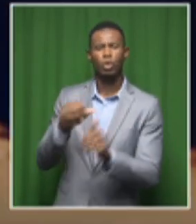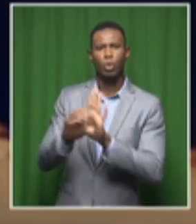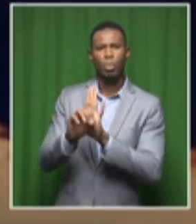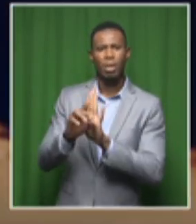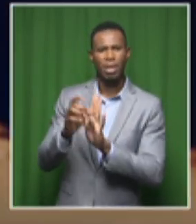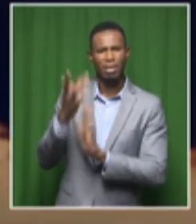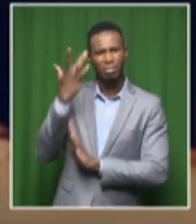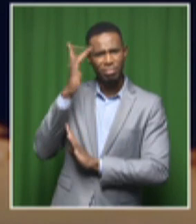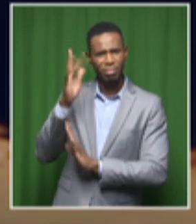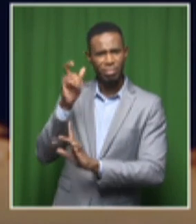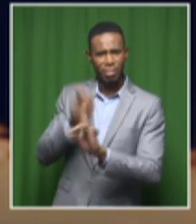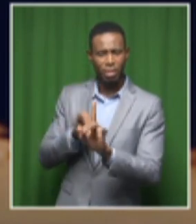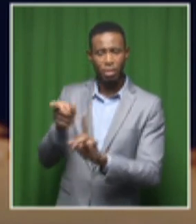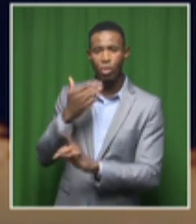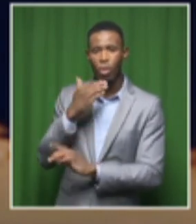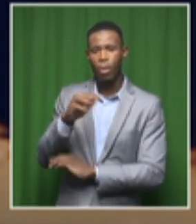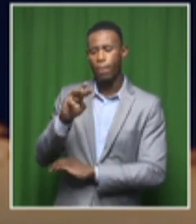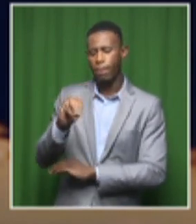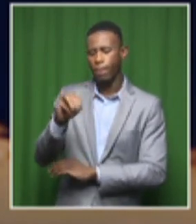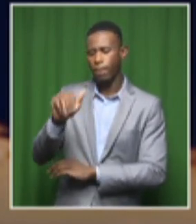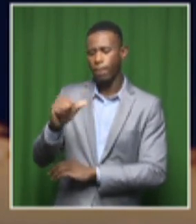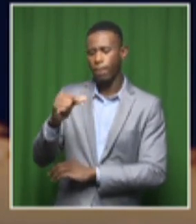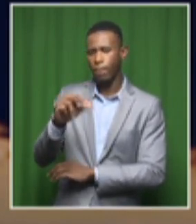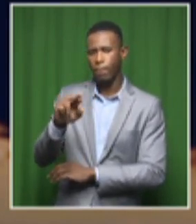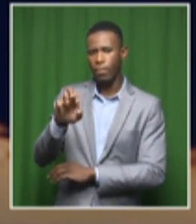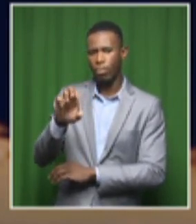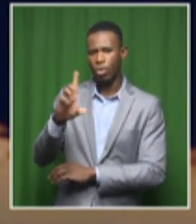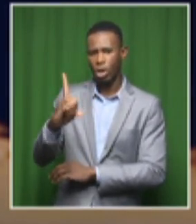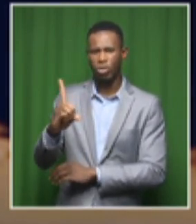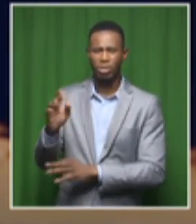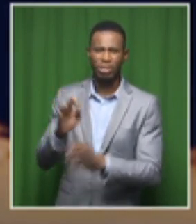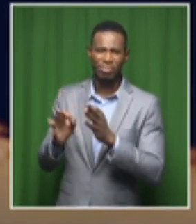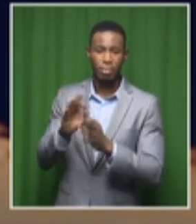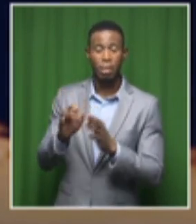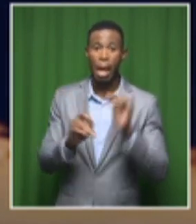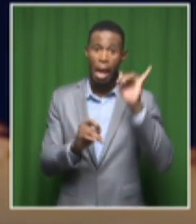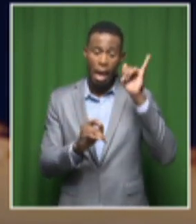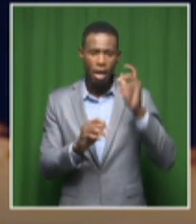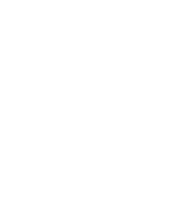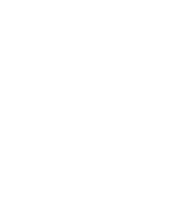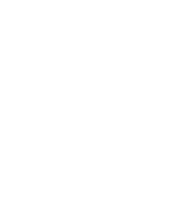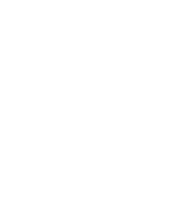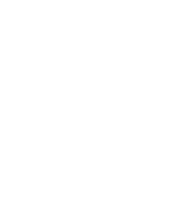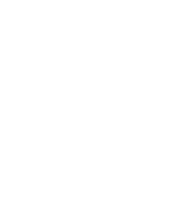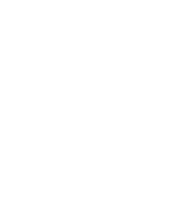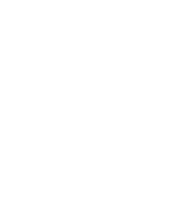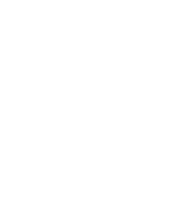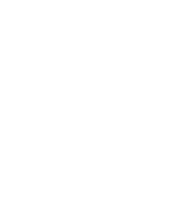expert Magriet Groenewald speaking to us about the Instagram verification for everyday users.